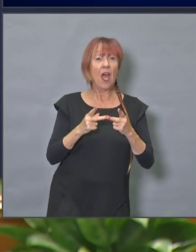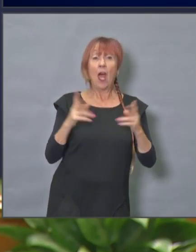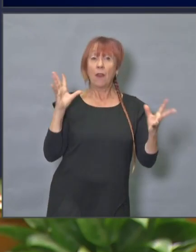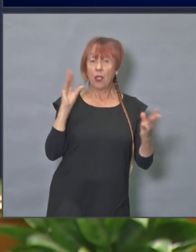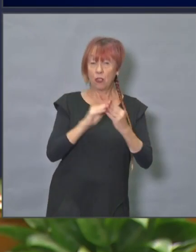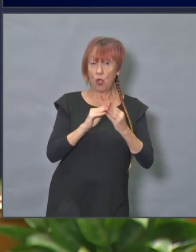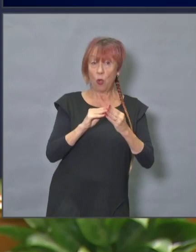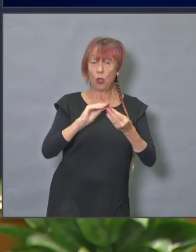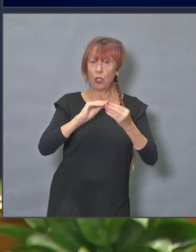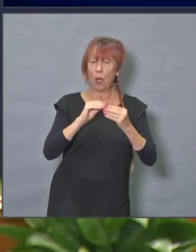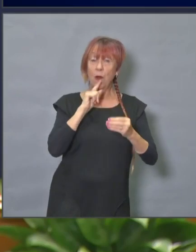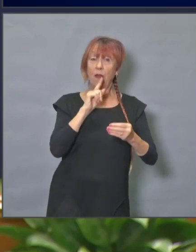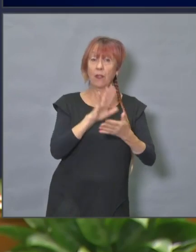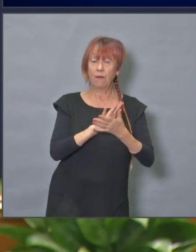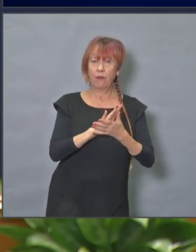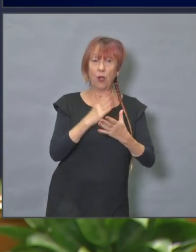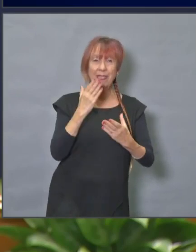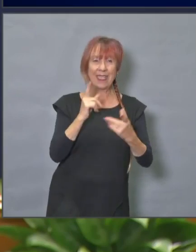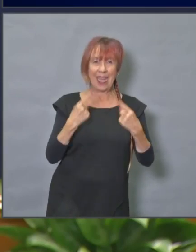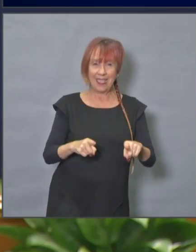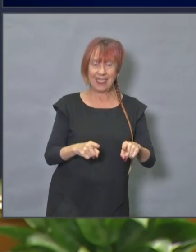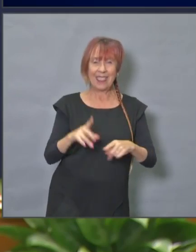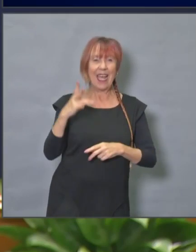our institutional settings is